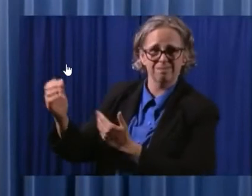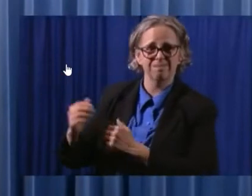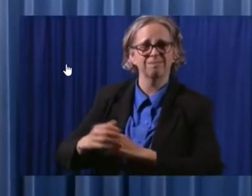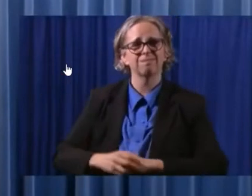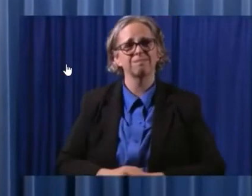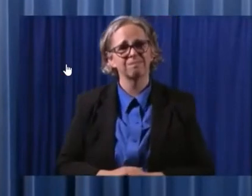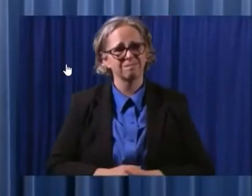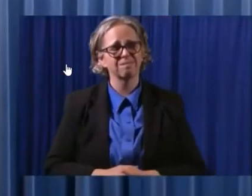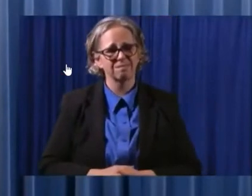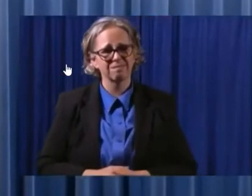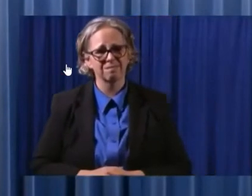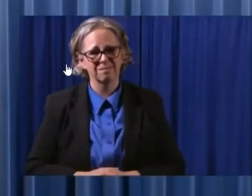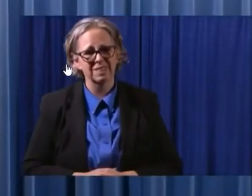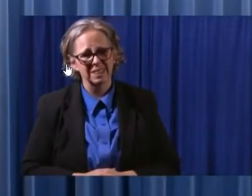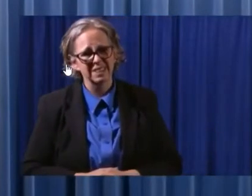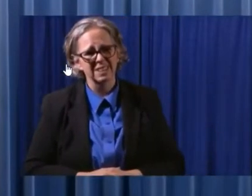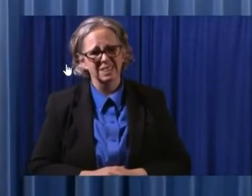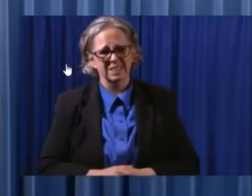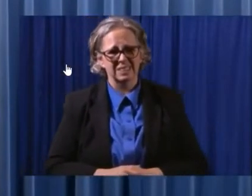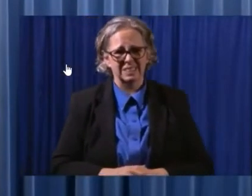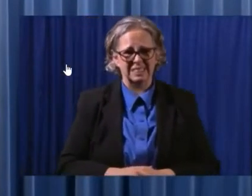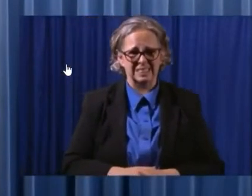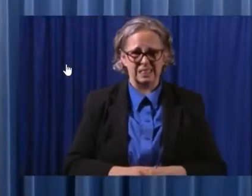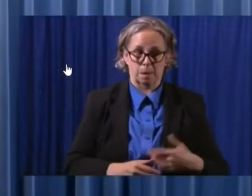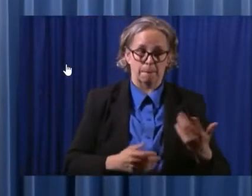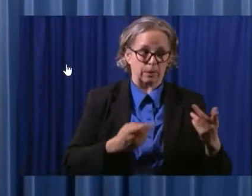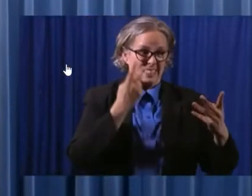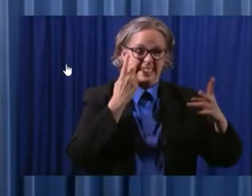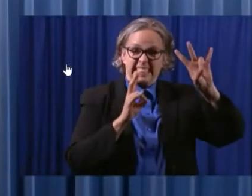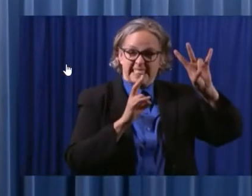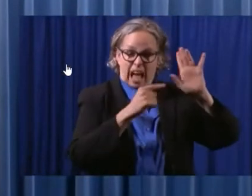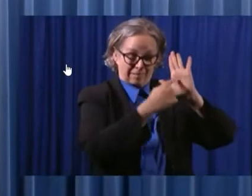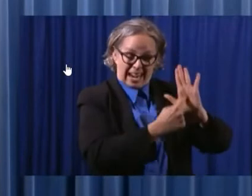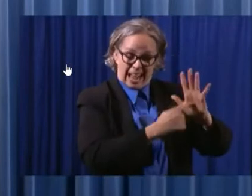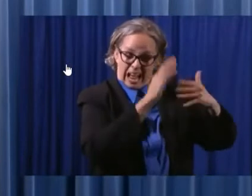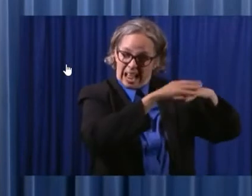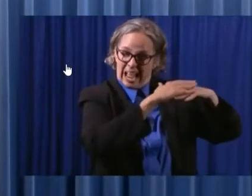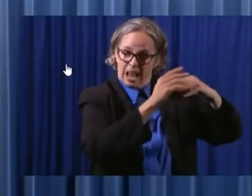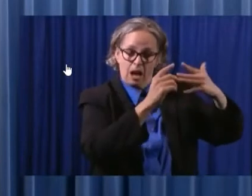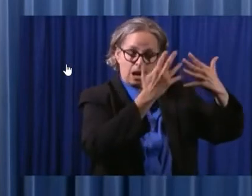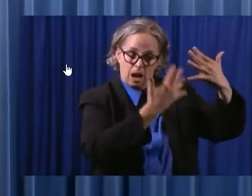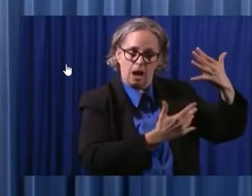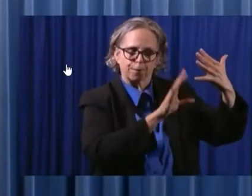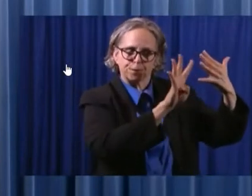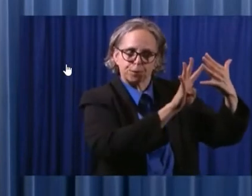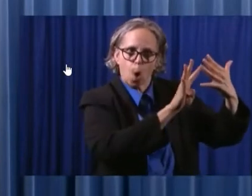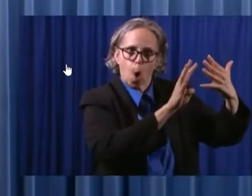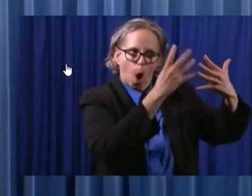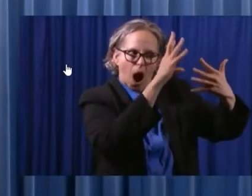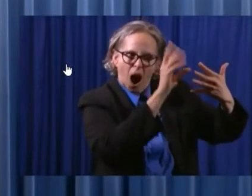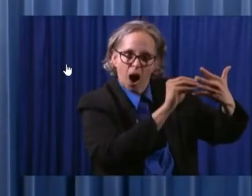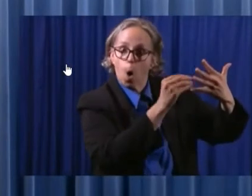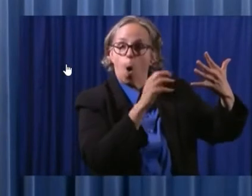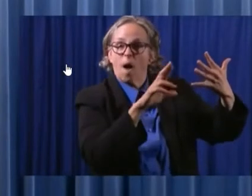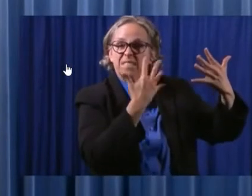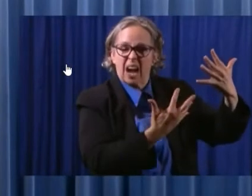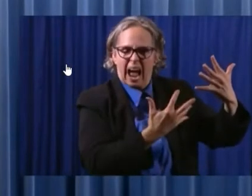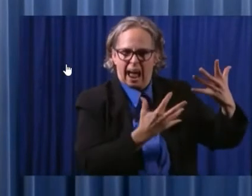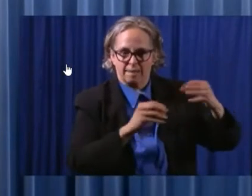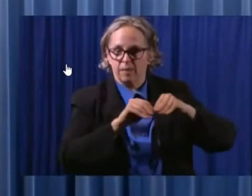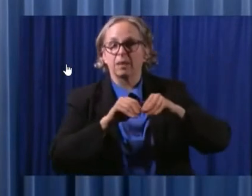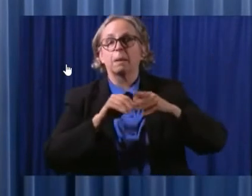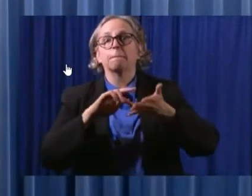A county has triggered 4 or 5 of the 7 indicators, and there's a very high exposure and spread. There are currently 7